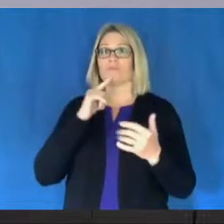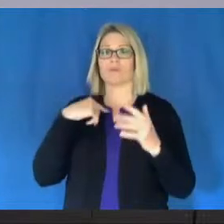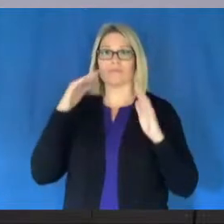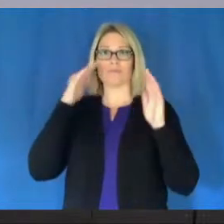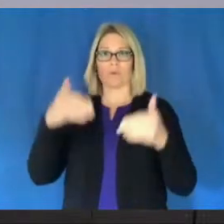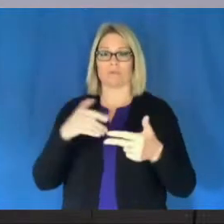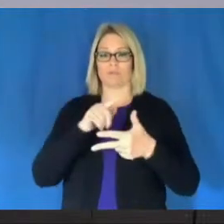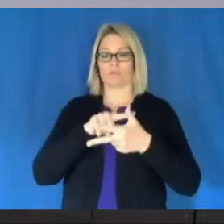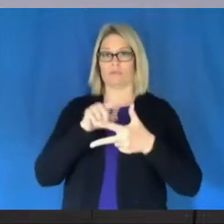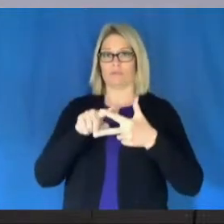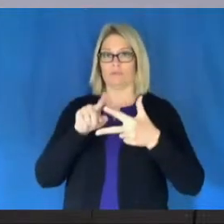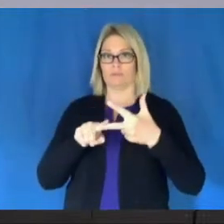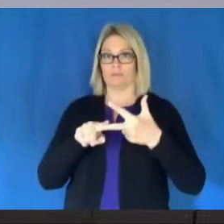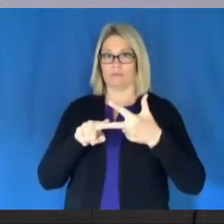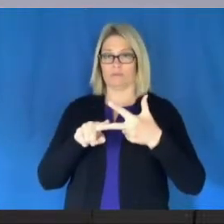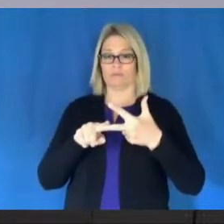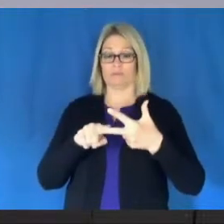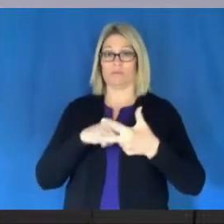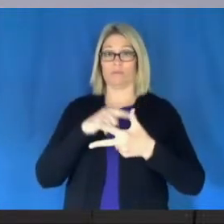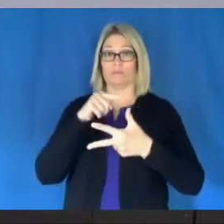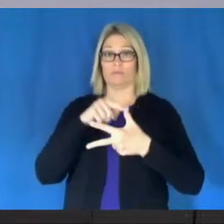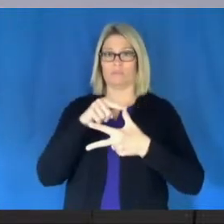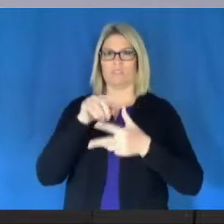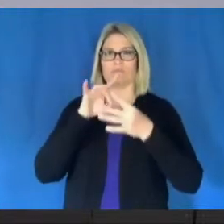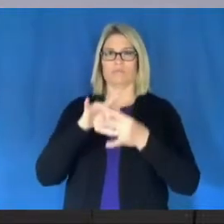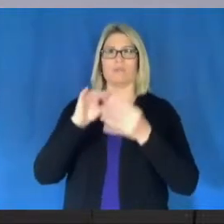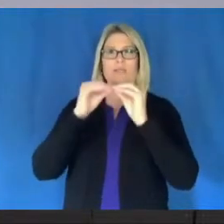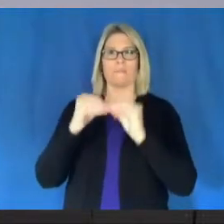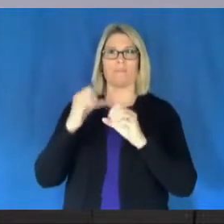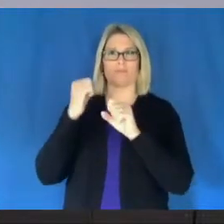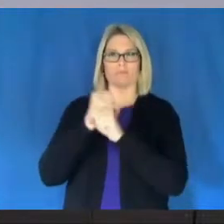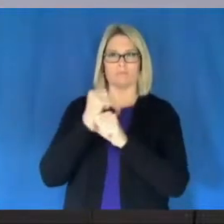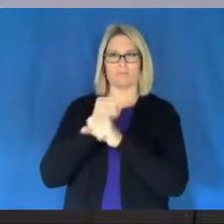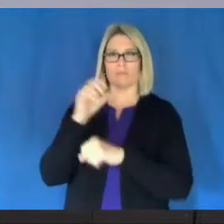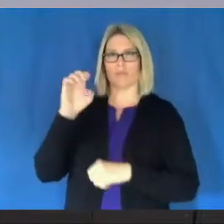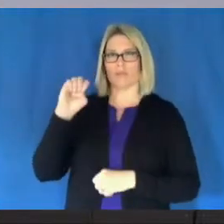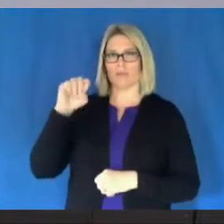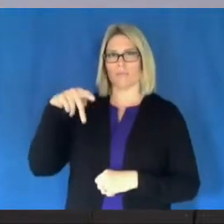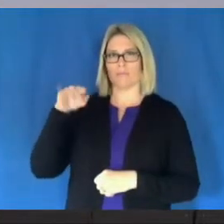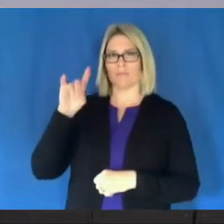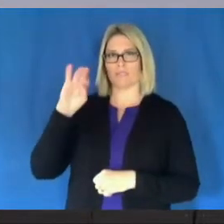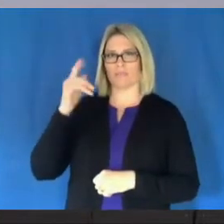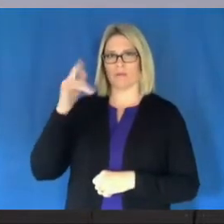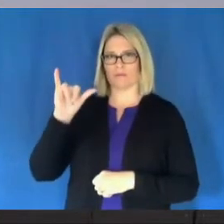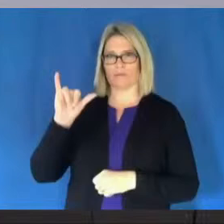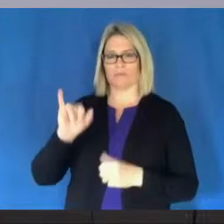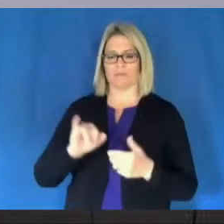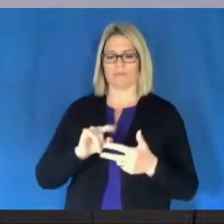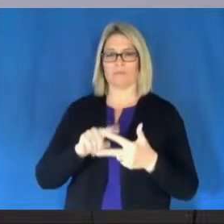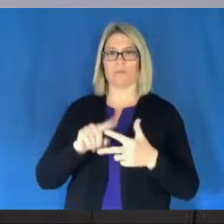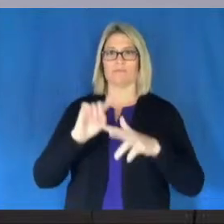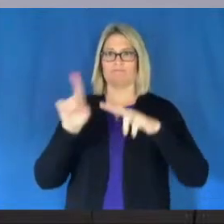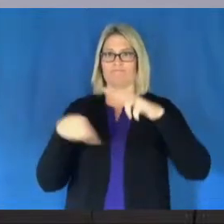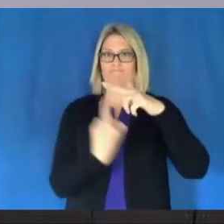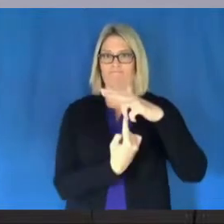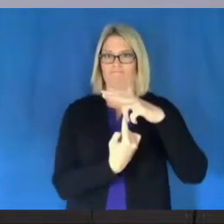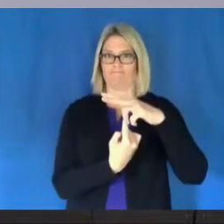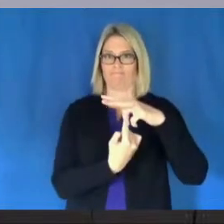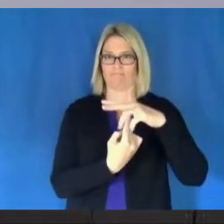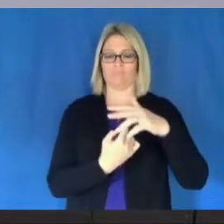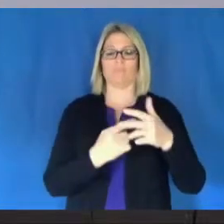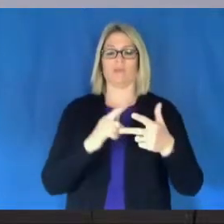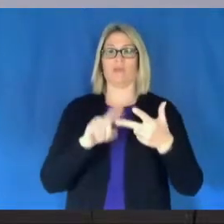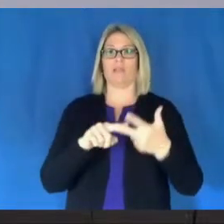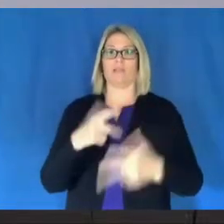on. One, our epidemiology, a little update on that, some self-isolation requirements, and the